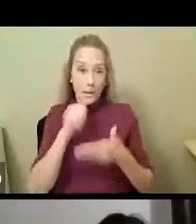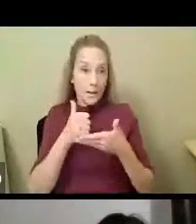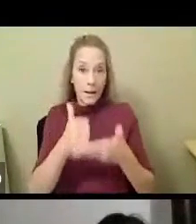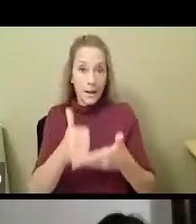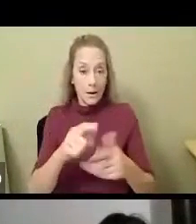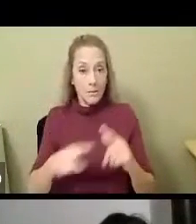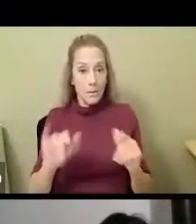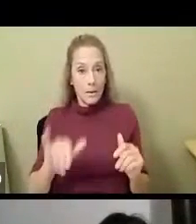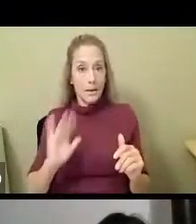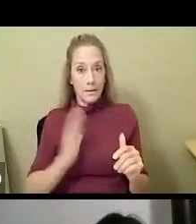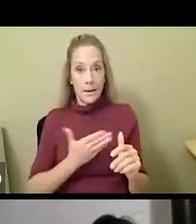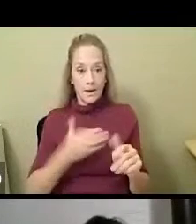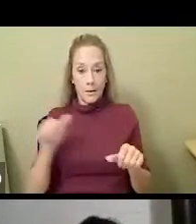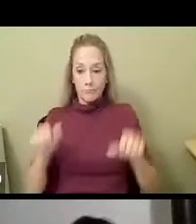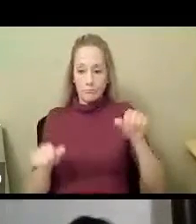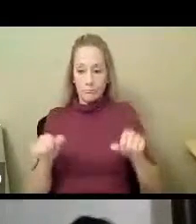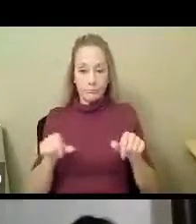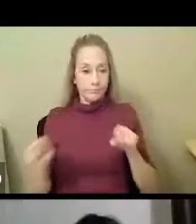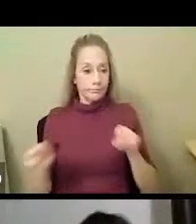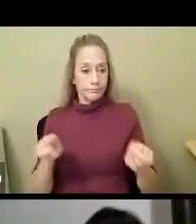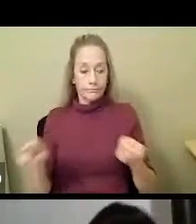are.